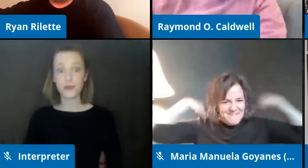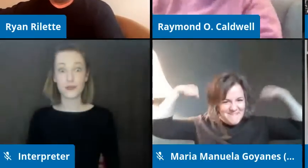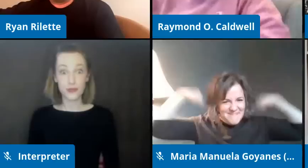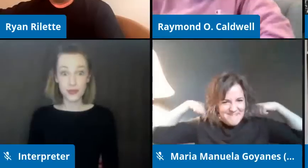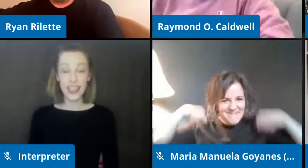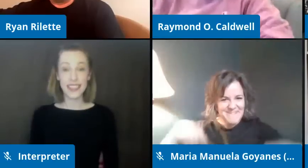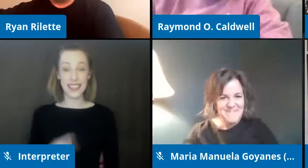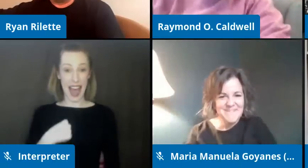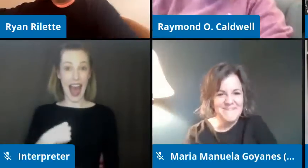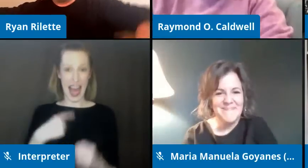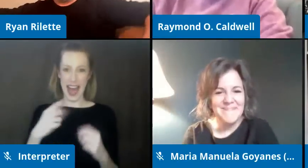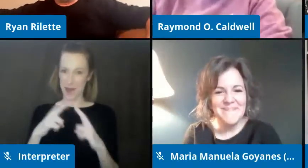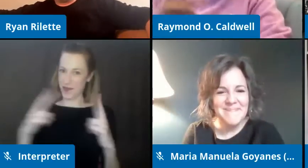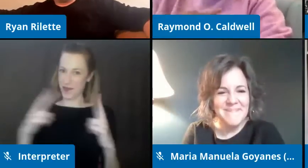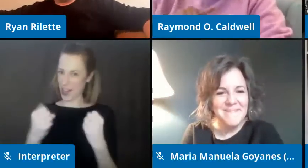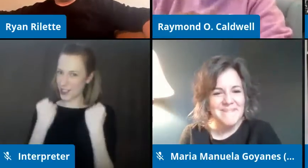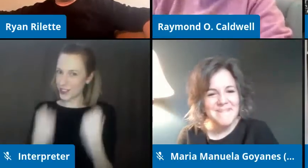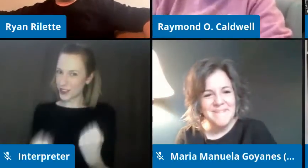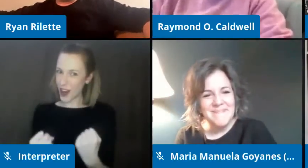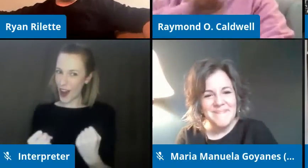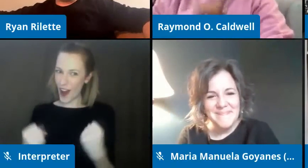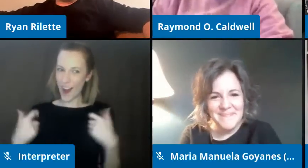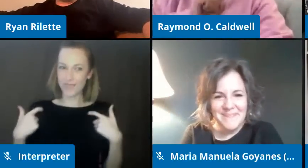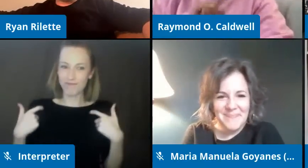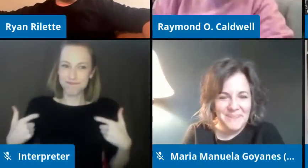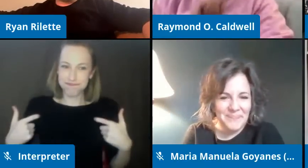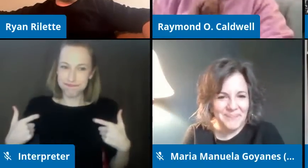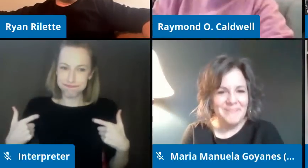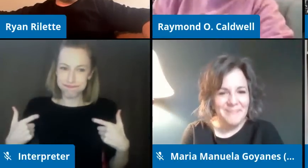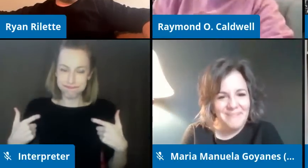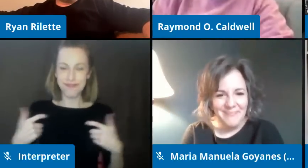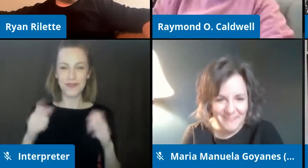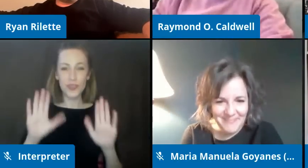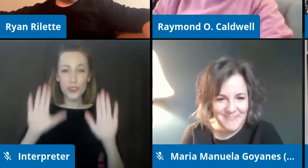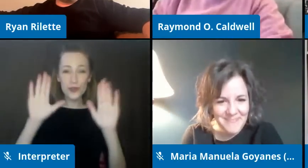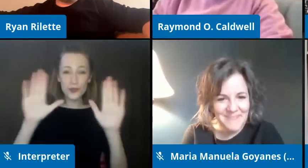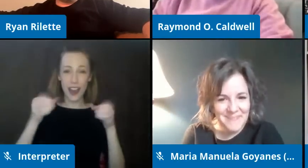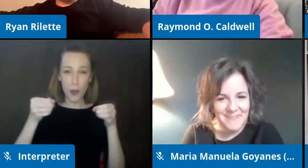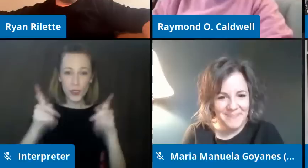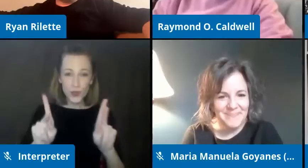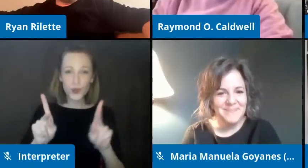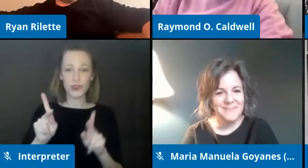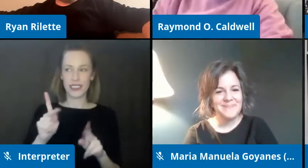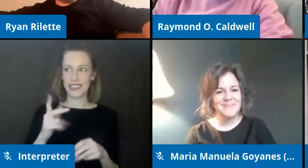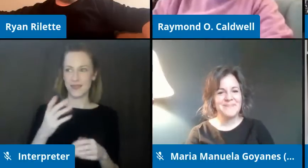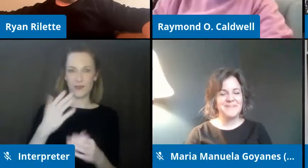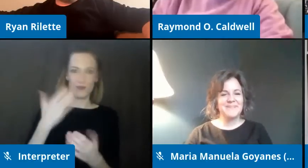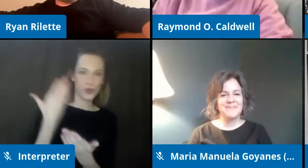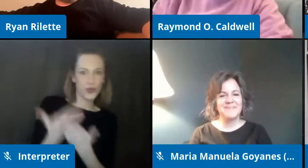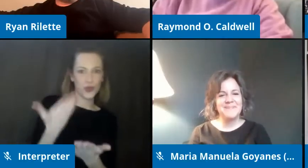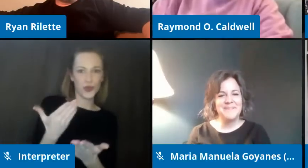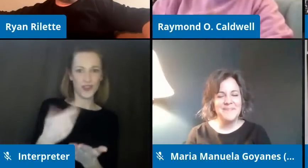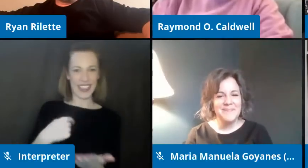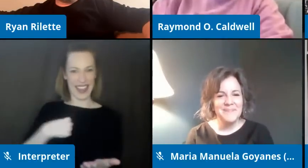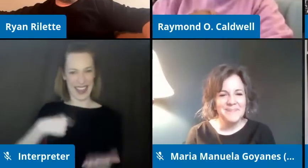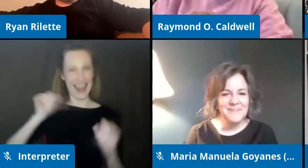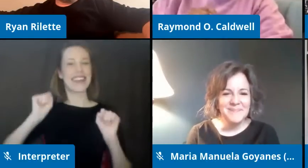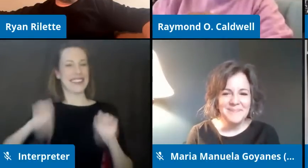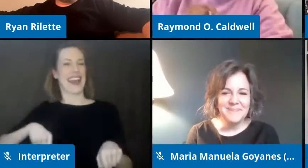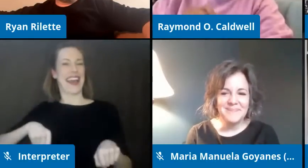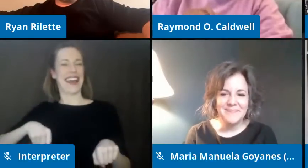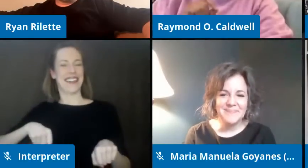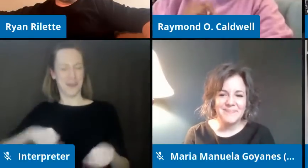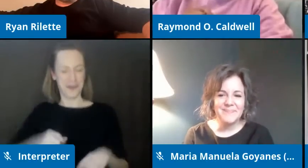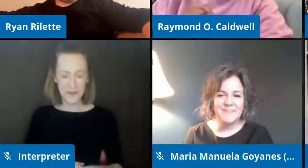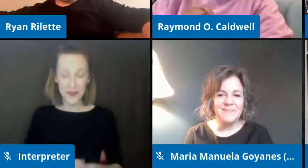strong. It was a great opportunity to prove that I could do it. But it talks to, I think, and speaks to the size